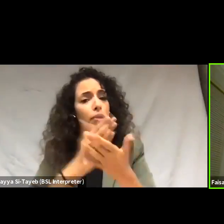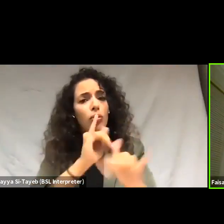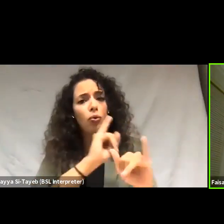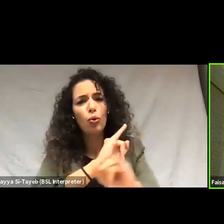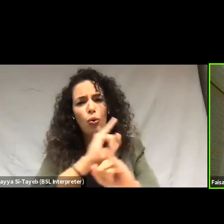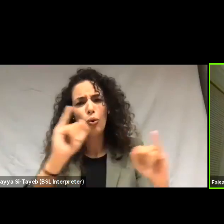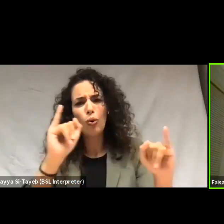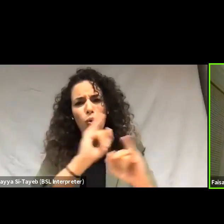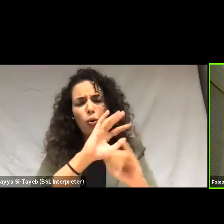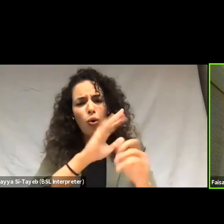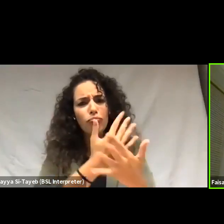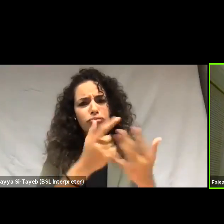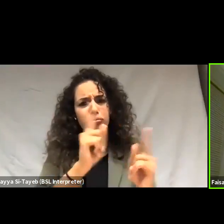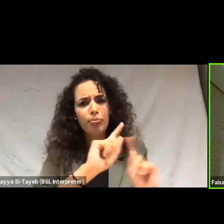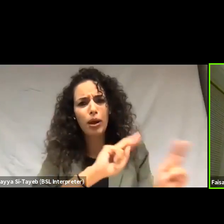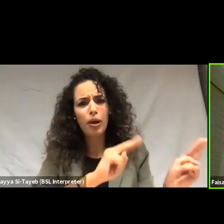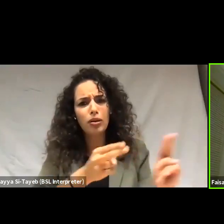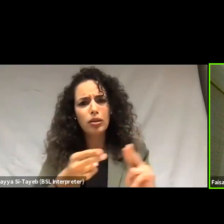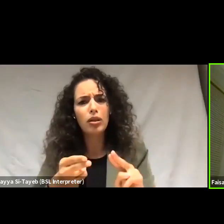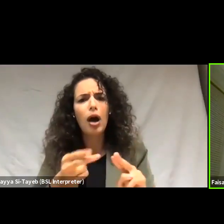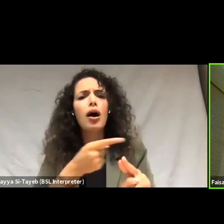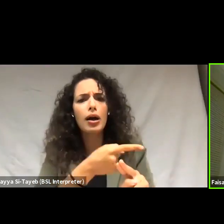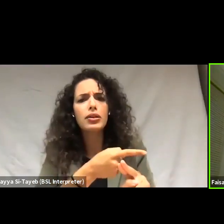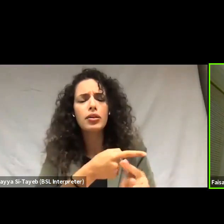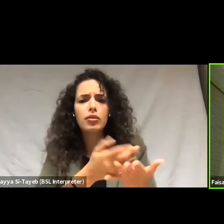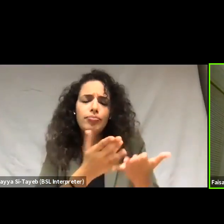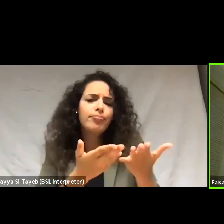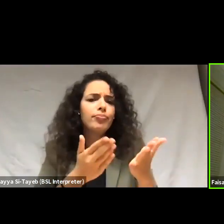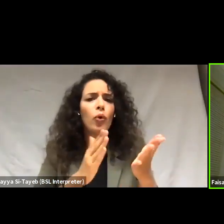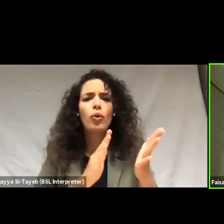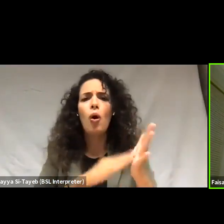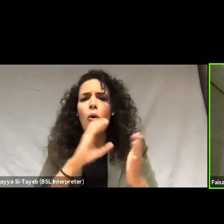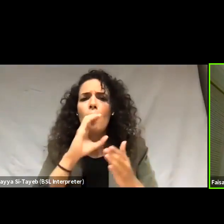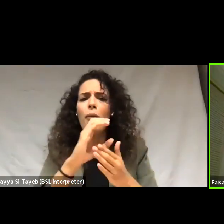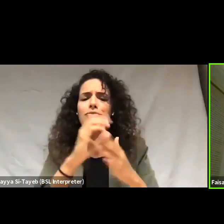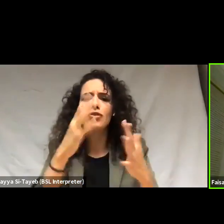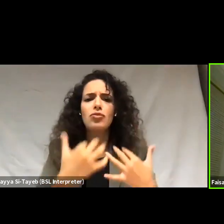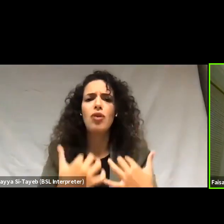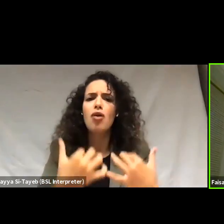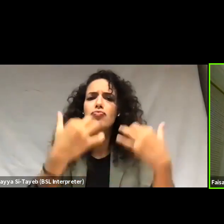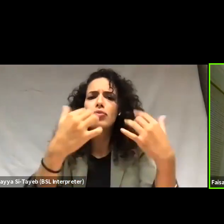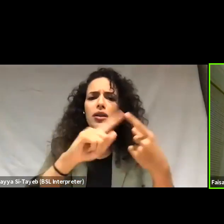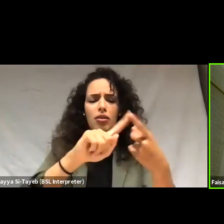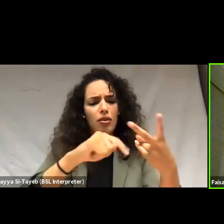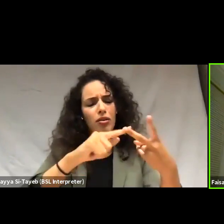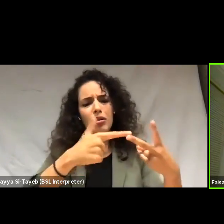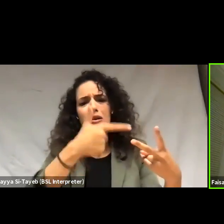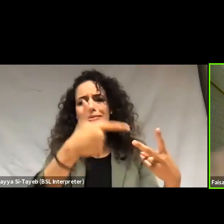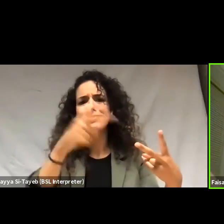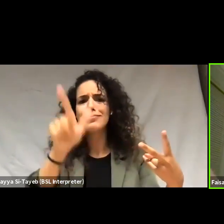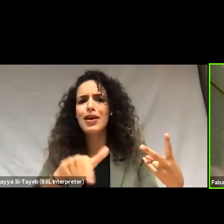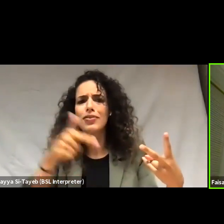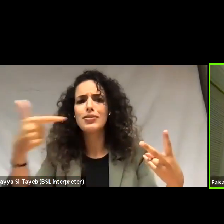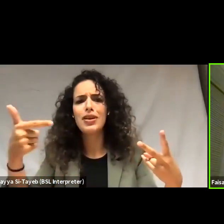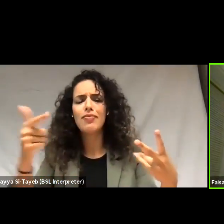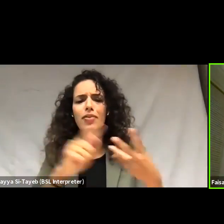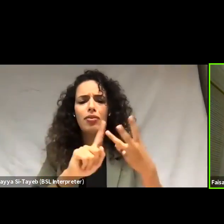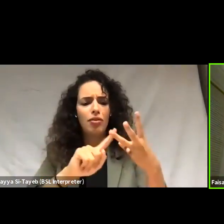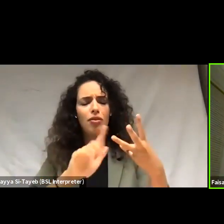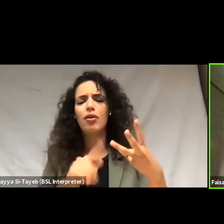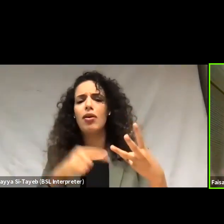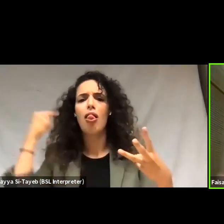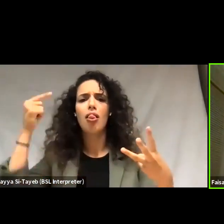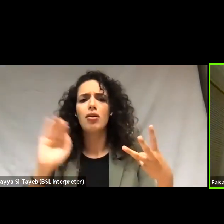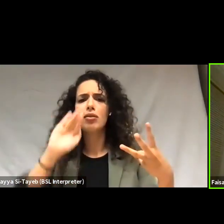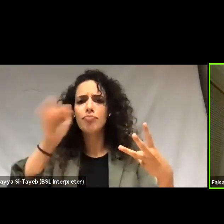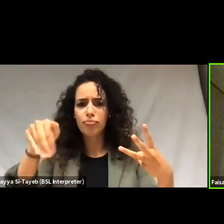sense that a lot of people have died. So you've got Manchester Arena, 7/7, London Bridge, these major attacks. And